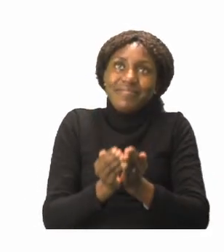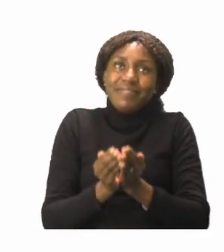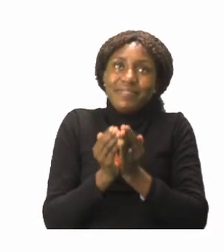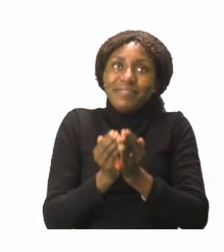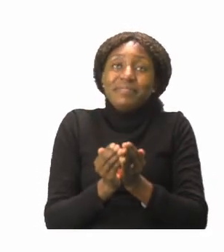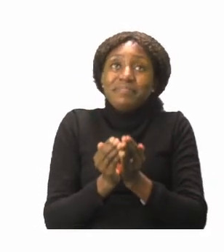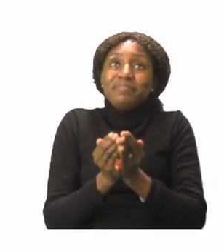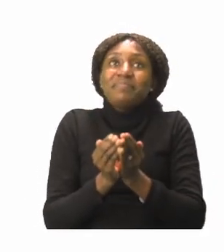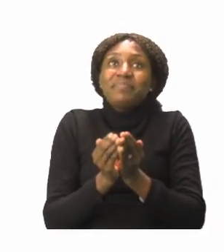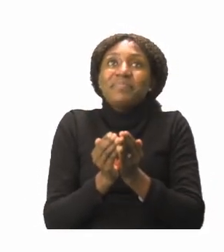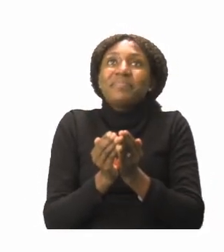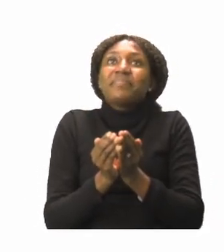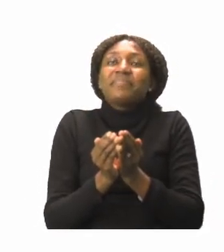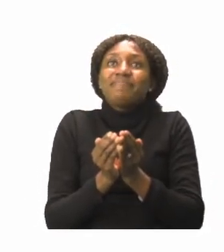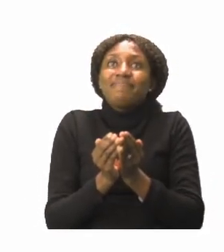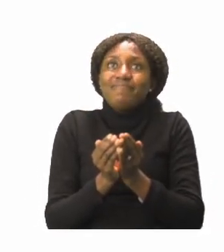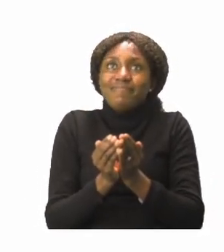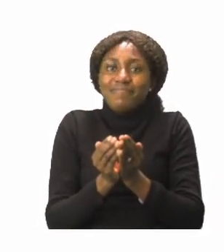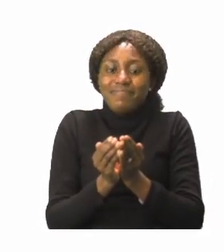boat.